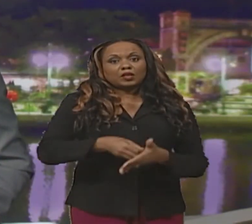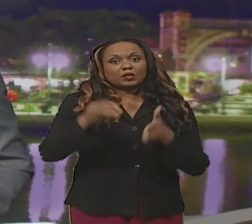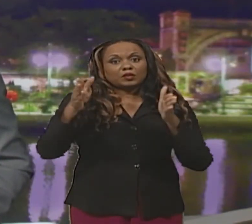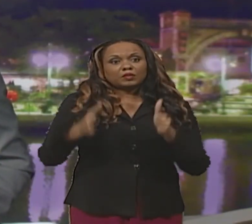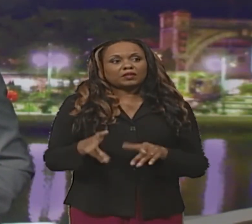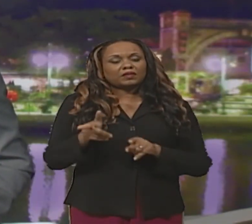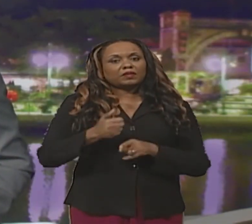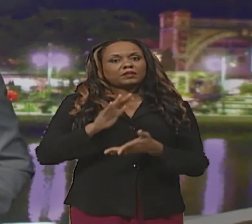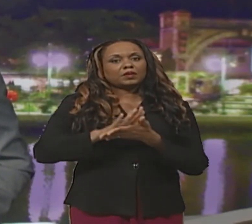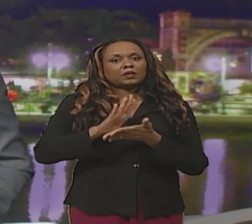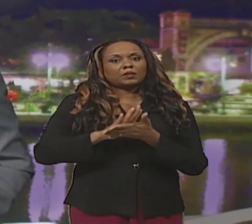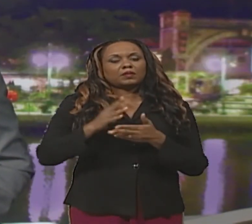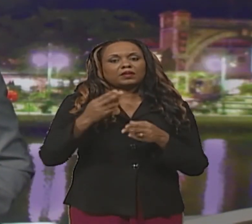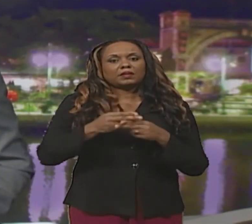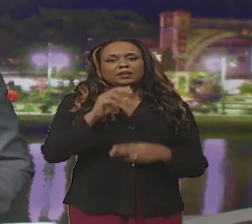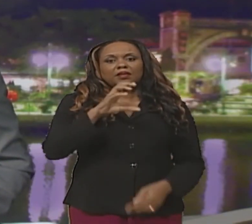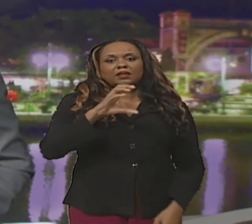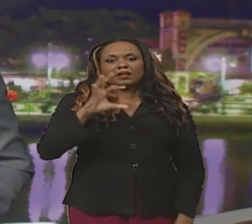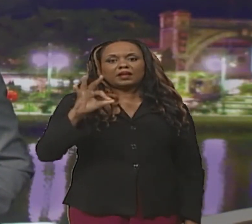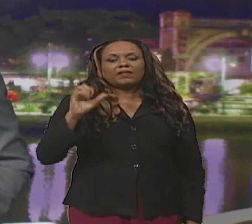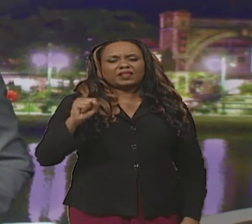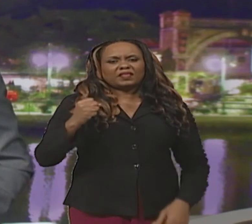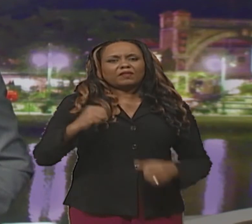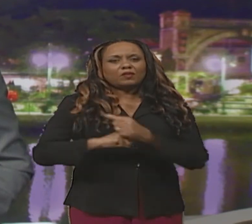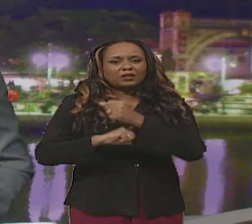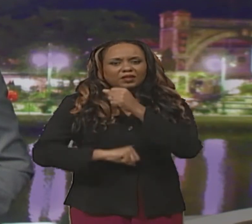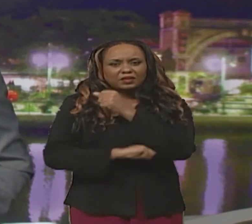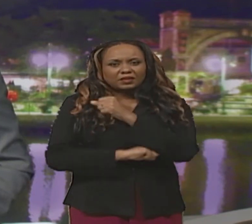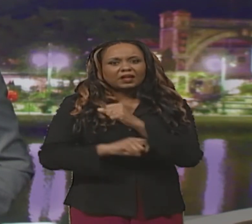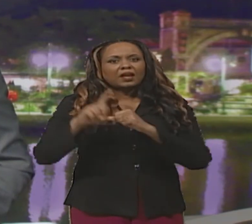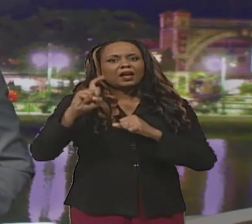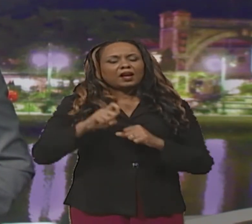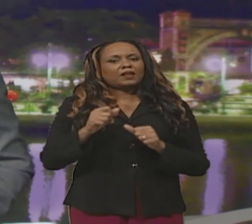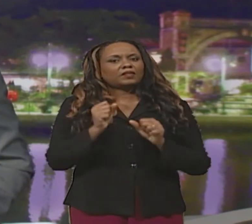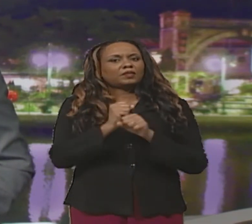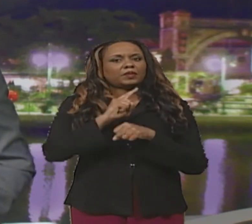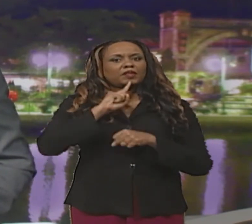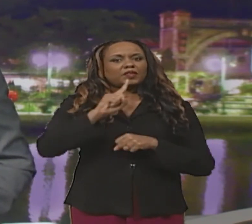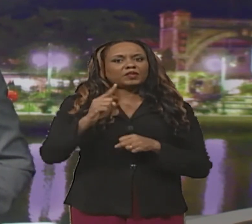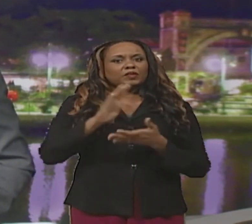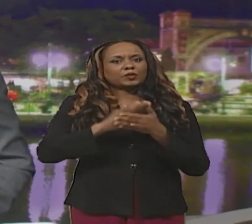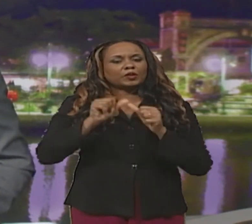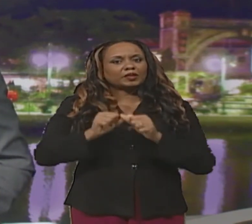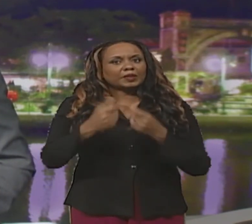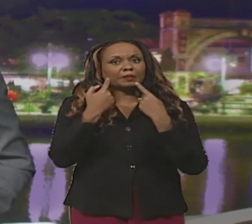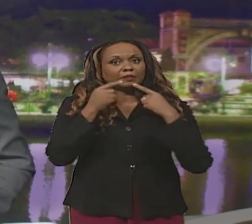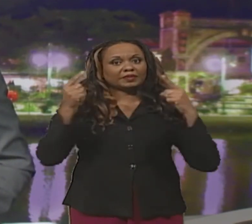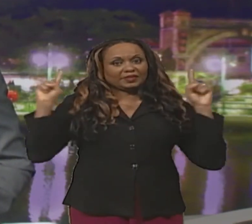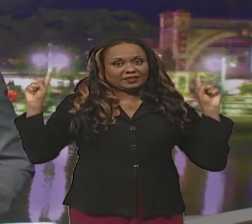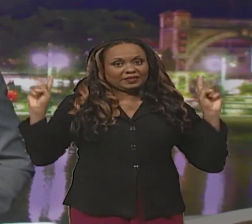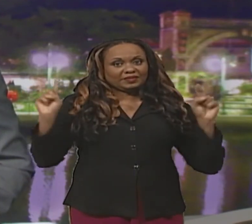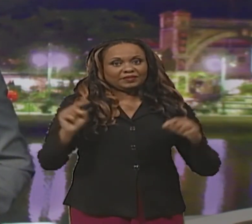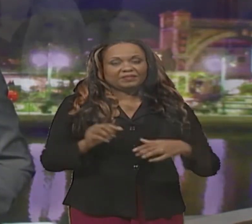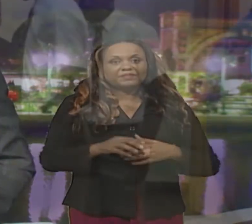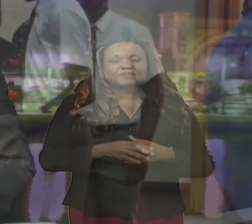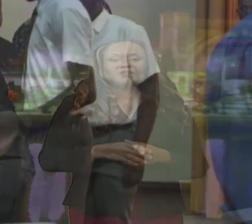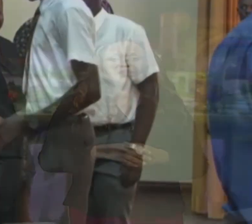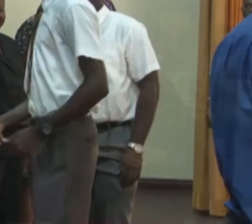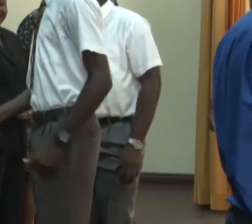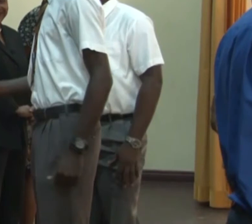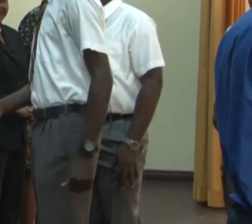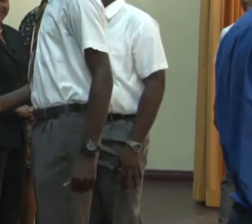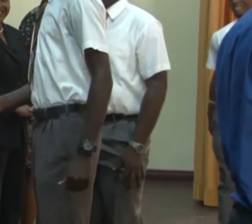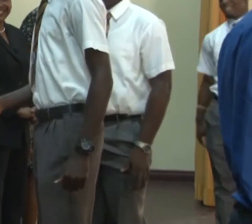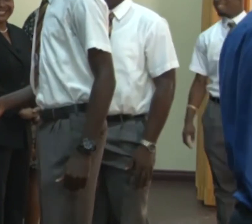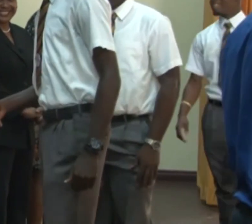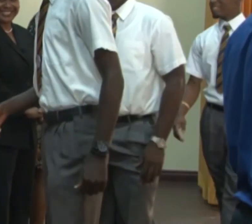Students at the Foundation School are being challenged to make the school's legacy live on. The call from Ambassador Chad Blackman, past